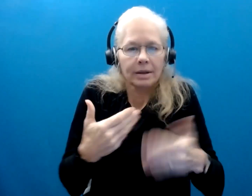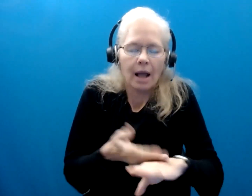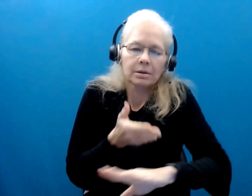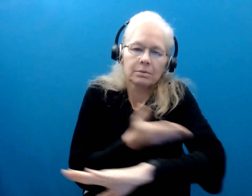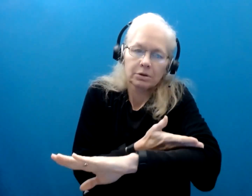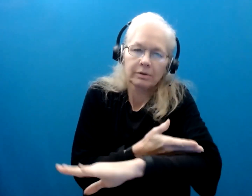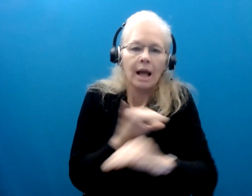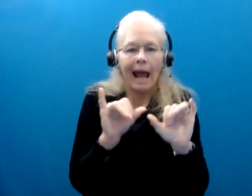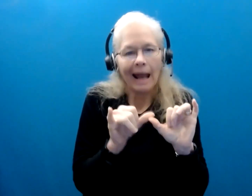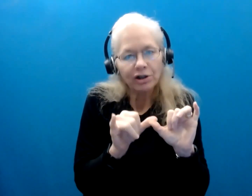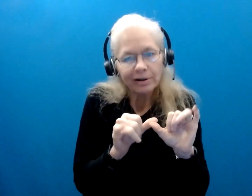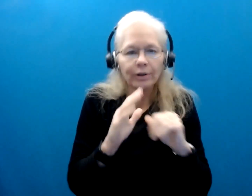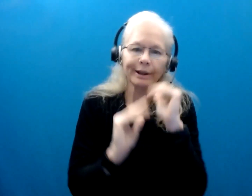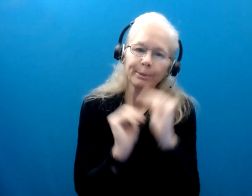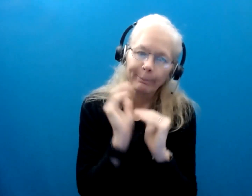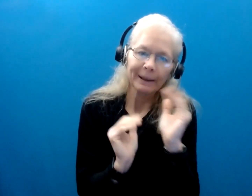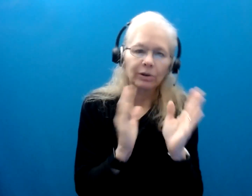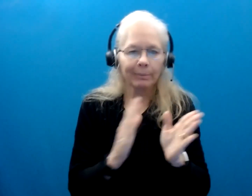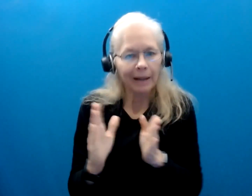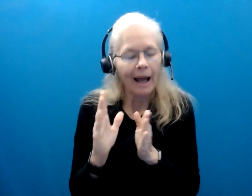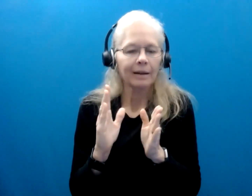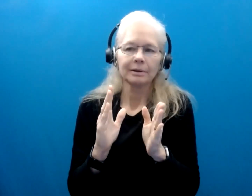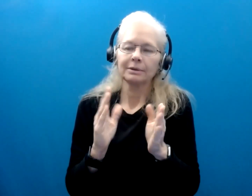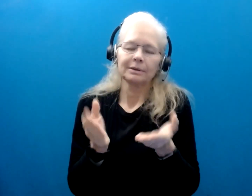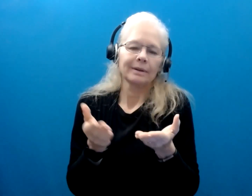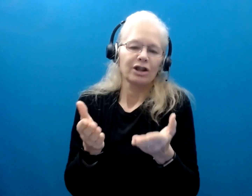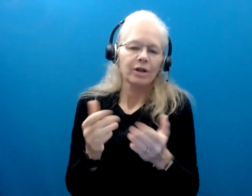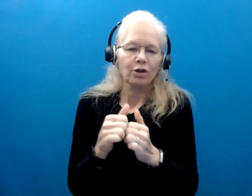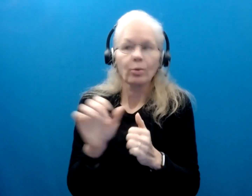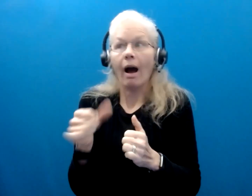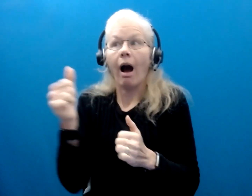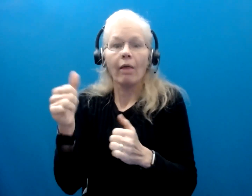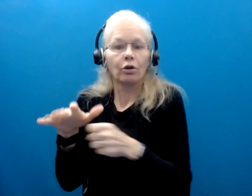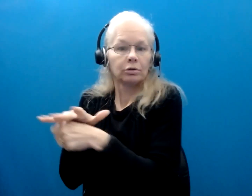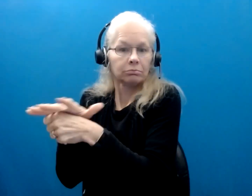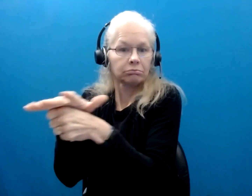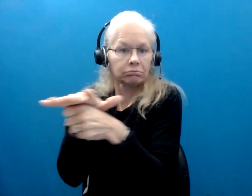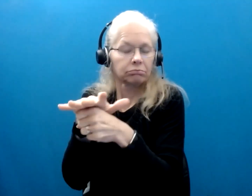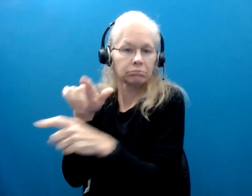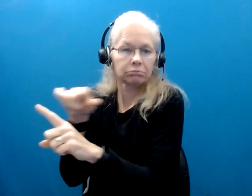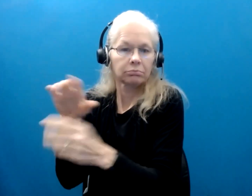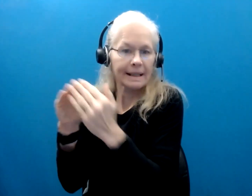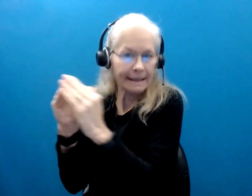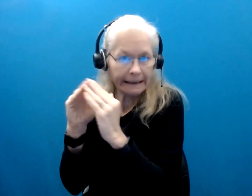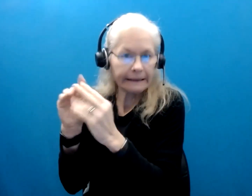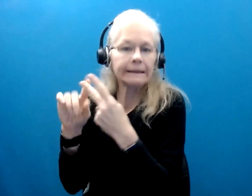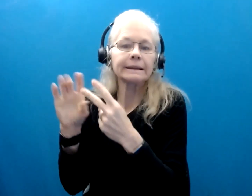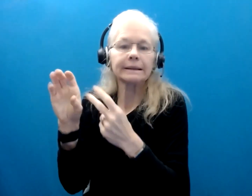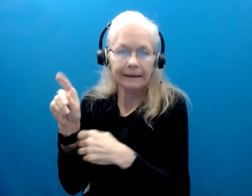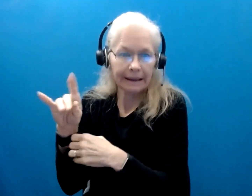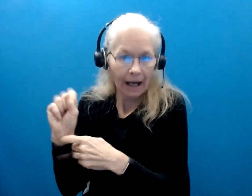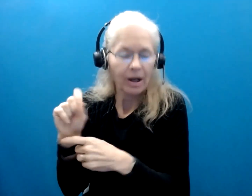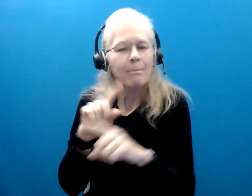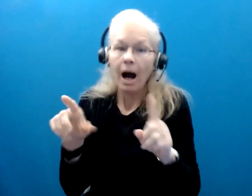engineering and building plans, and some suggestions on what's happened with other jurisdictions there. but I think in general support to improve the